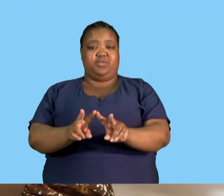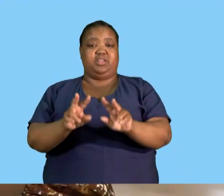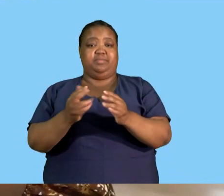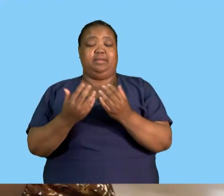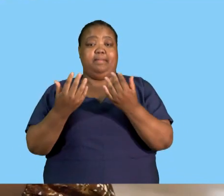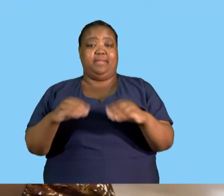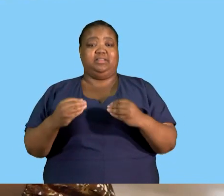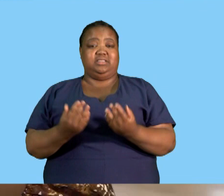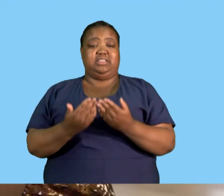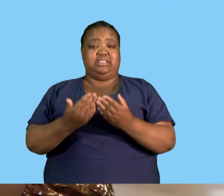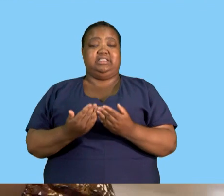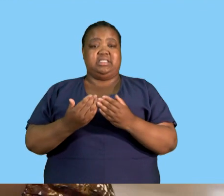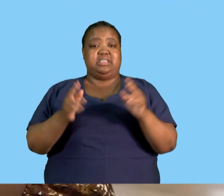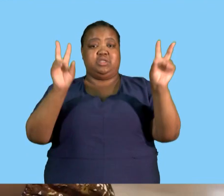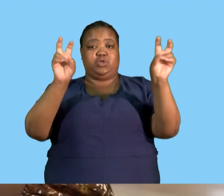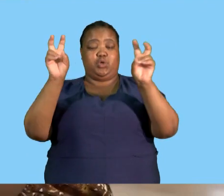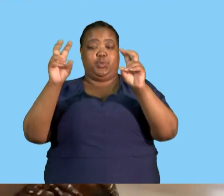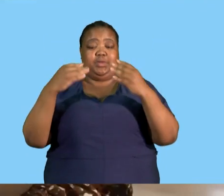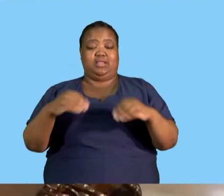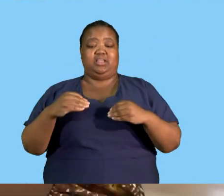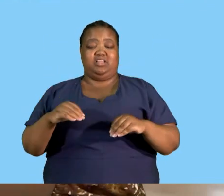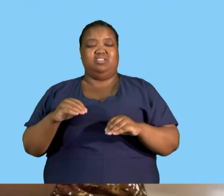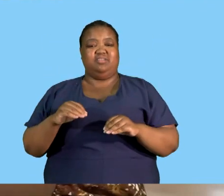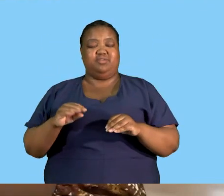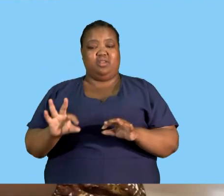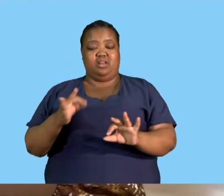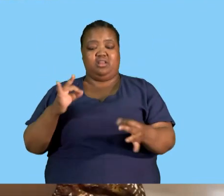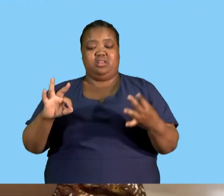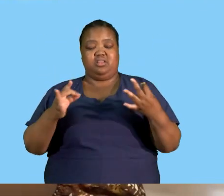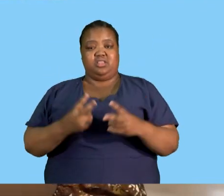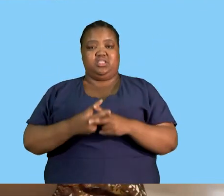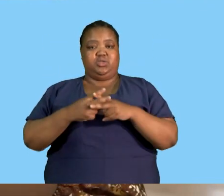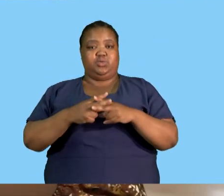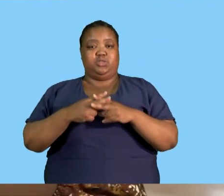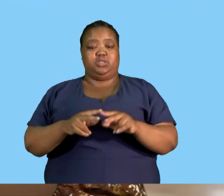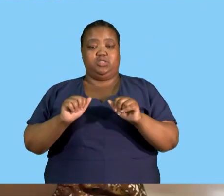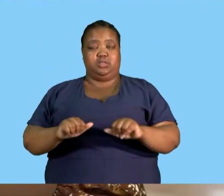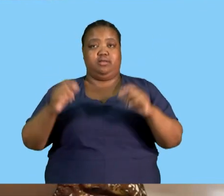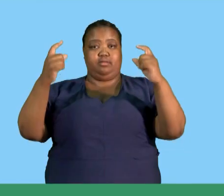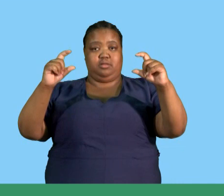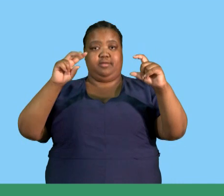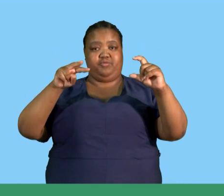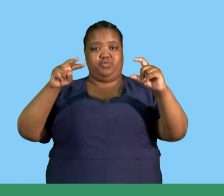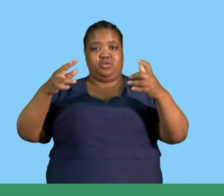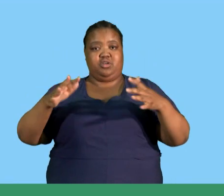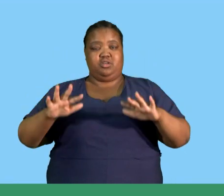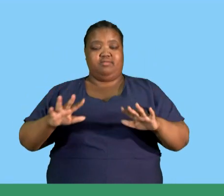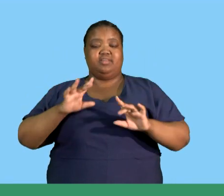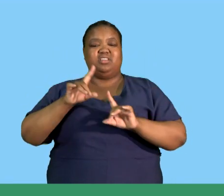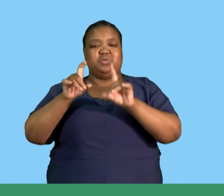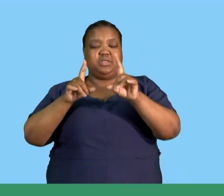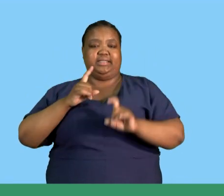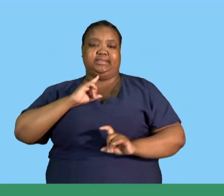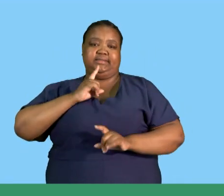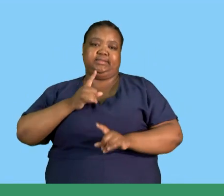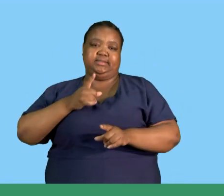topic industrial analysis tools. Right, we're going to read a scenario now. It says, read the scenario below and answer the questions that